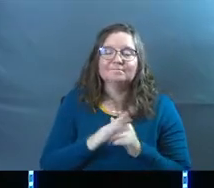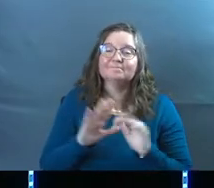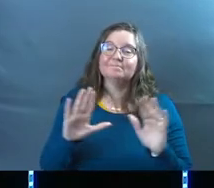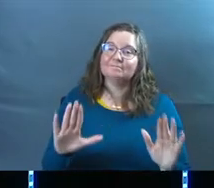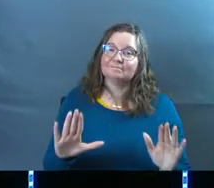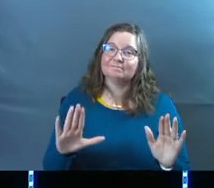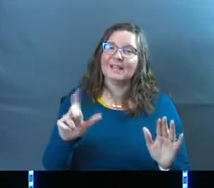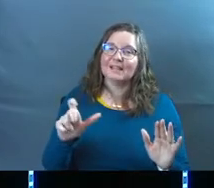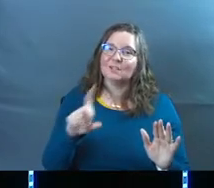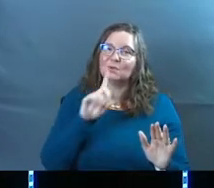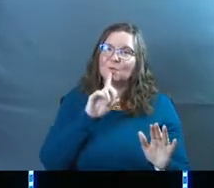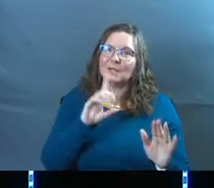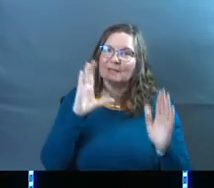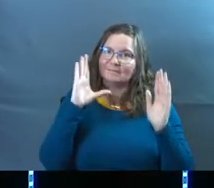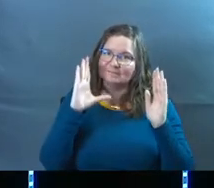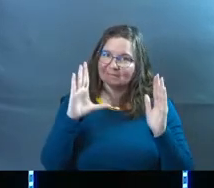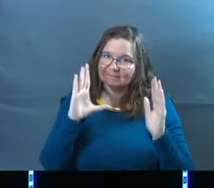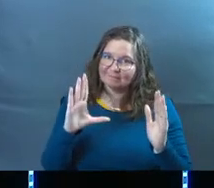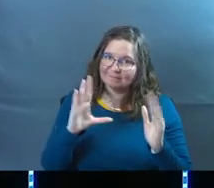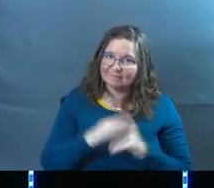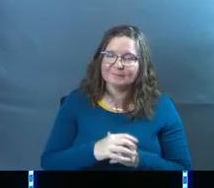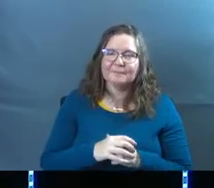This is where I need you to really listen up,